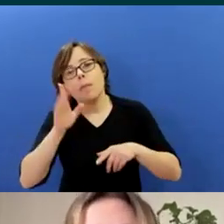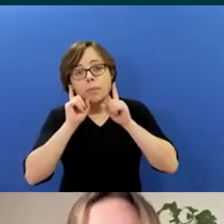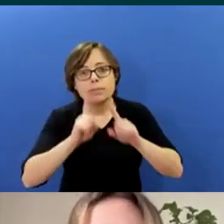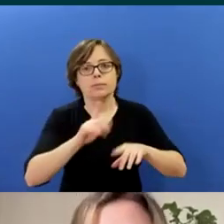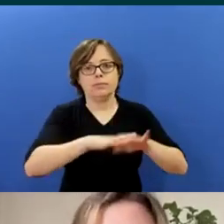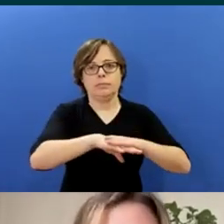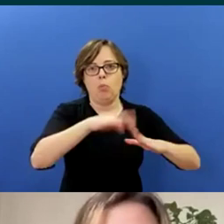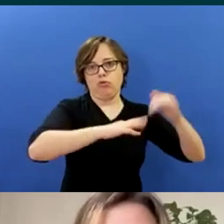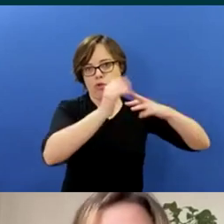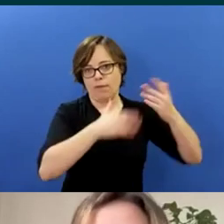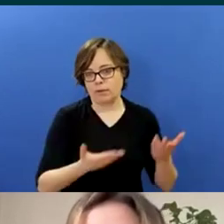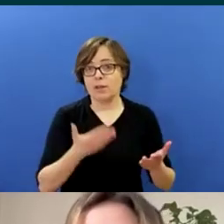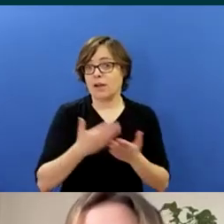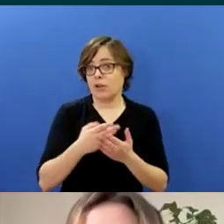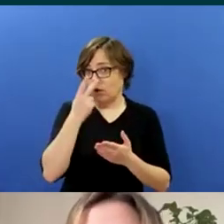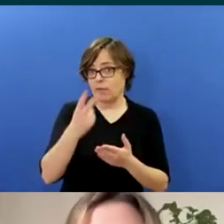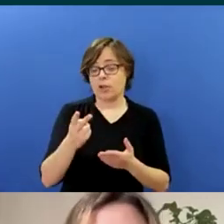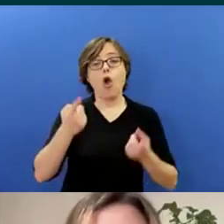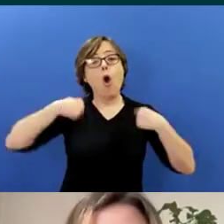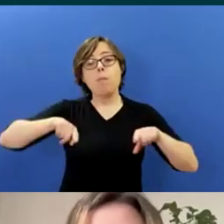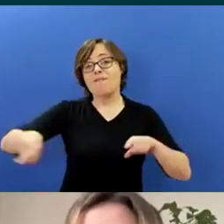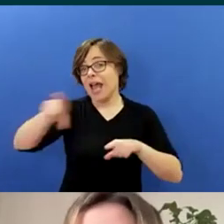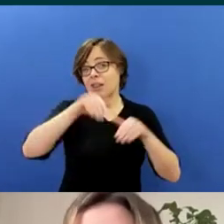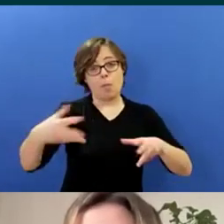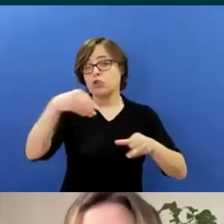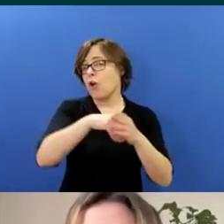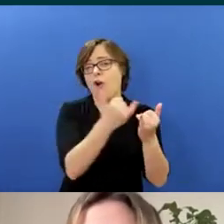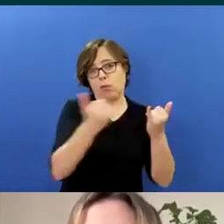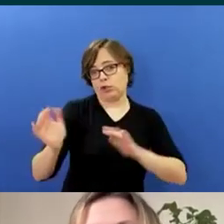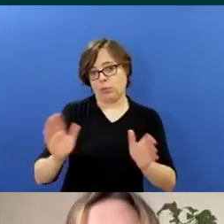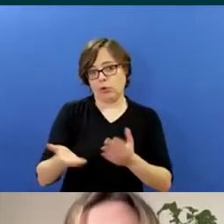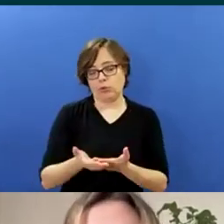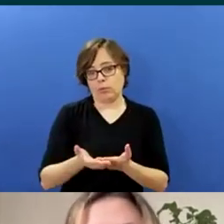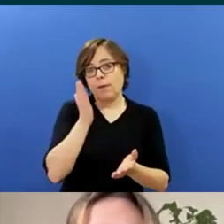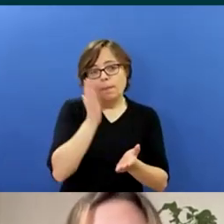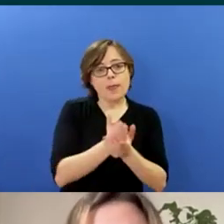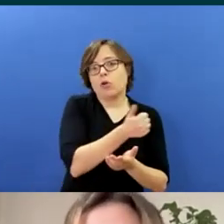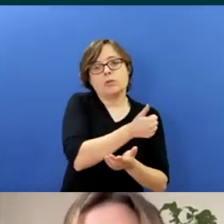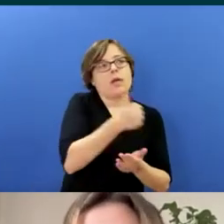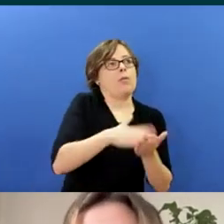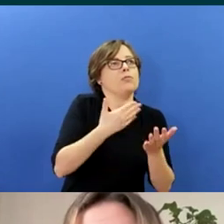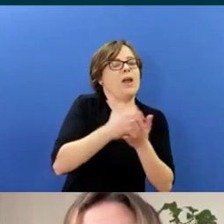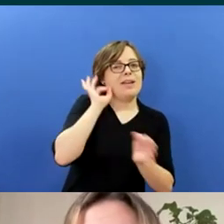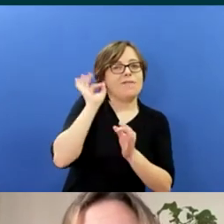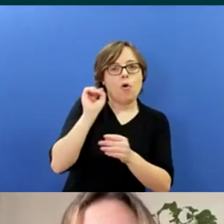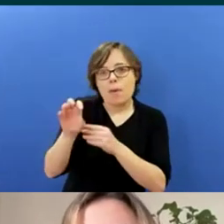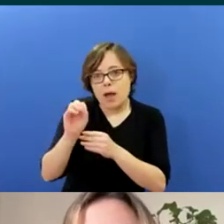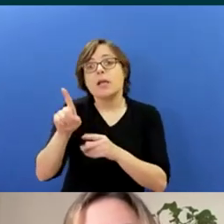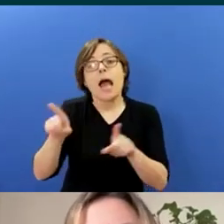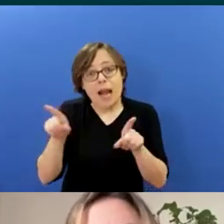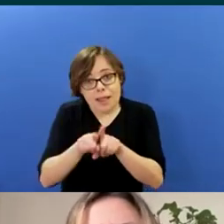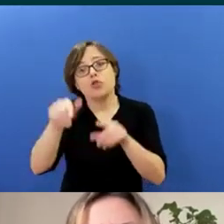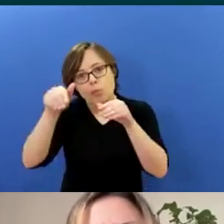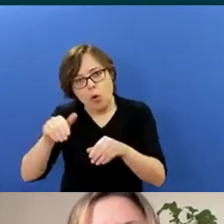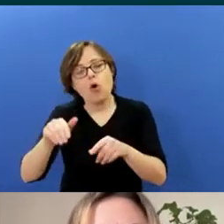spectrum, ranging from receiving information to actively shaping decisions. Let's try